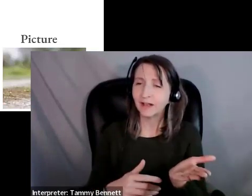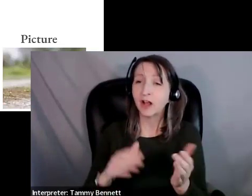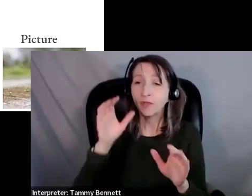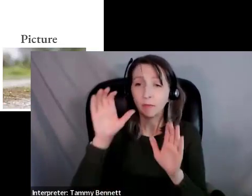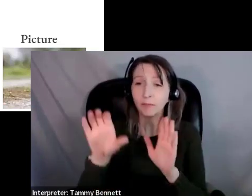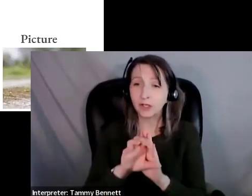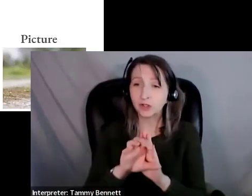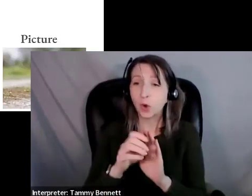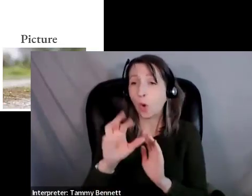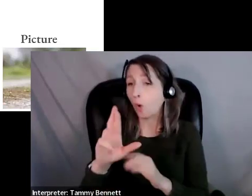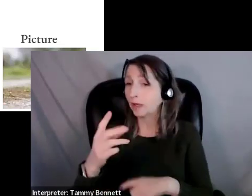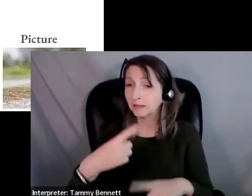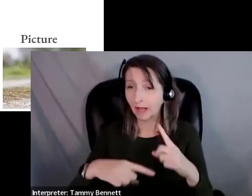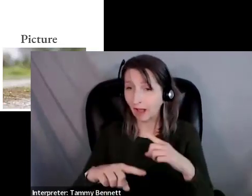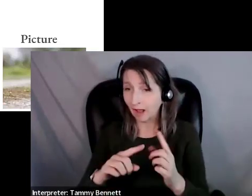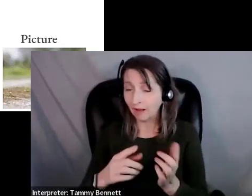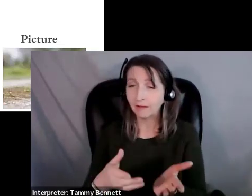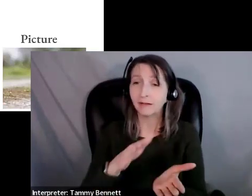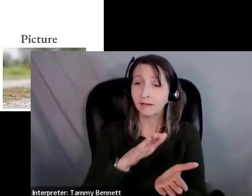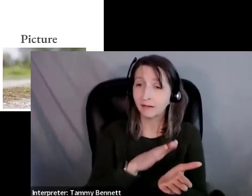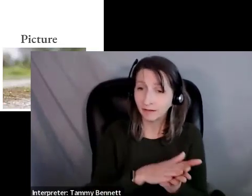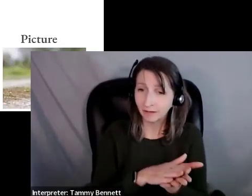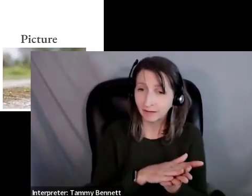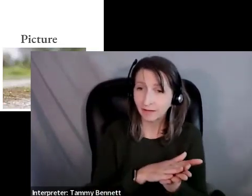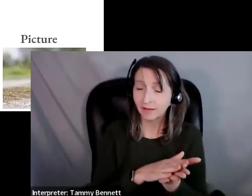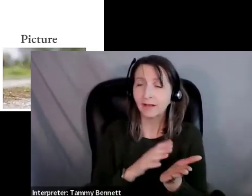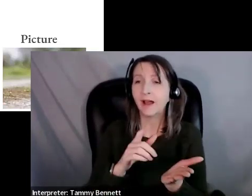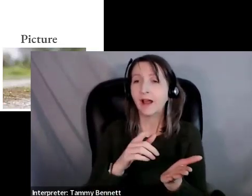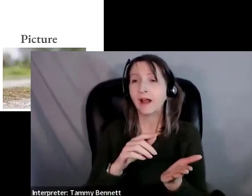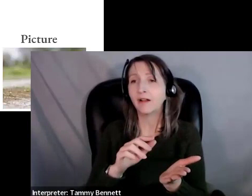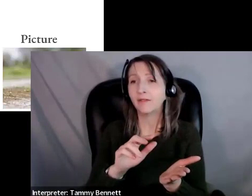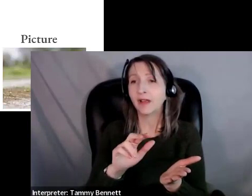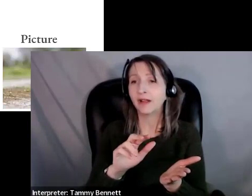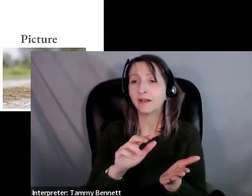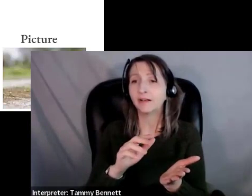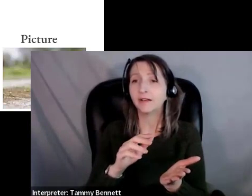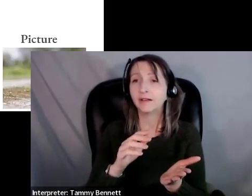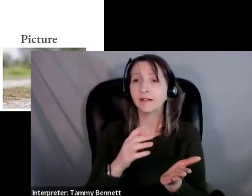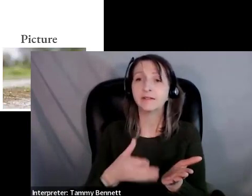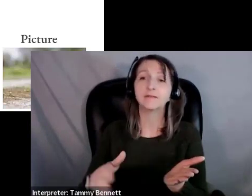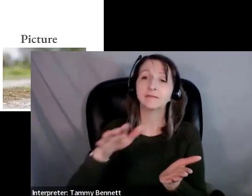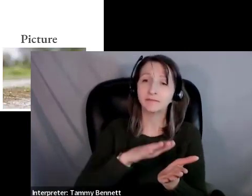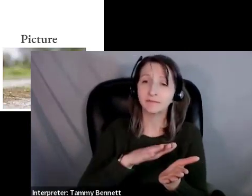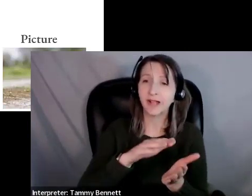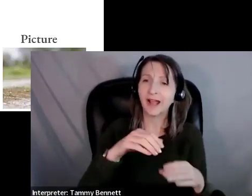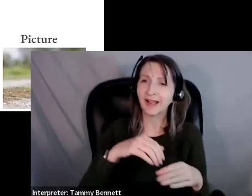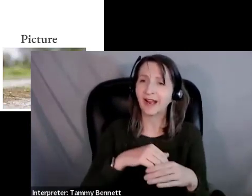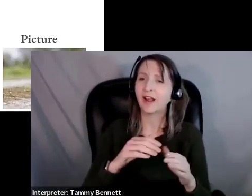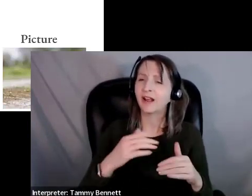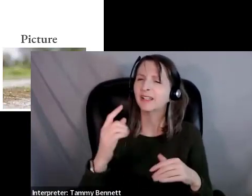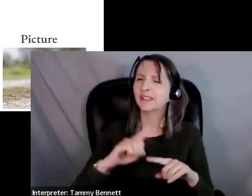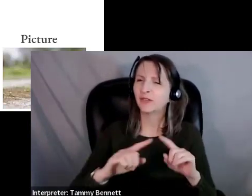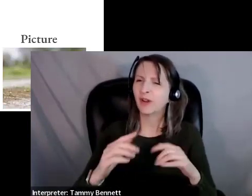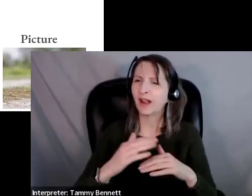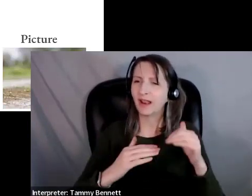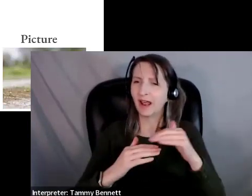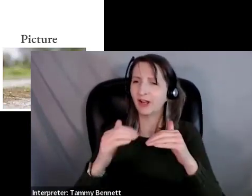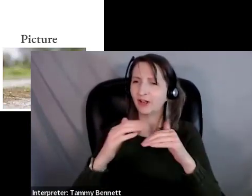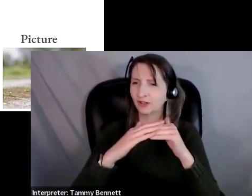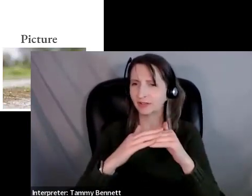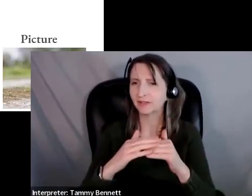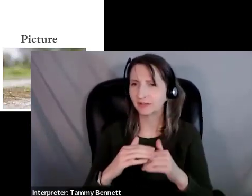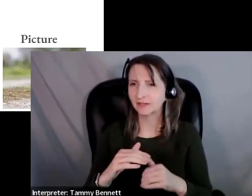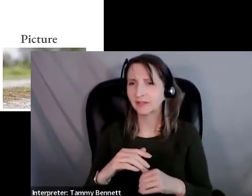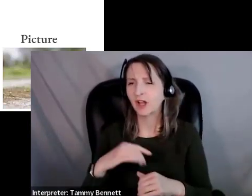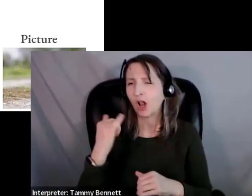picture, or it could be the sign. And then having the sign of the picture, or then the sign of the picture. So there's different alternating layers of our little